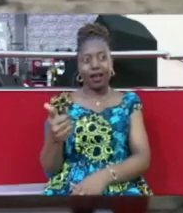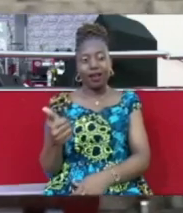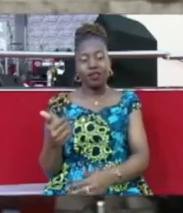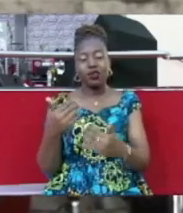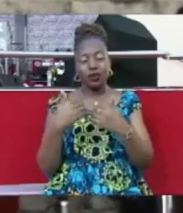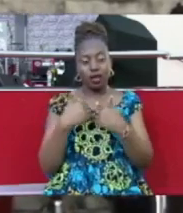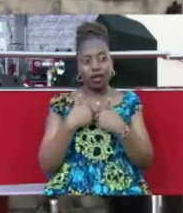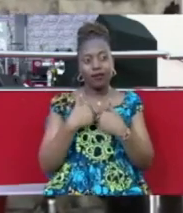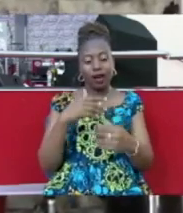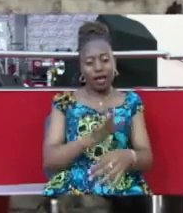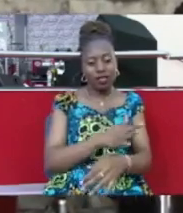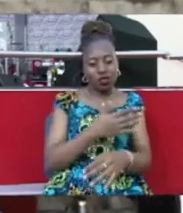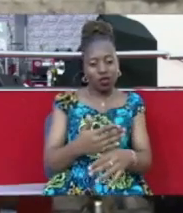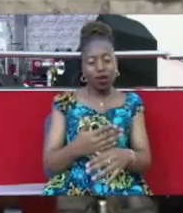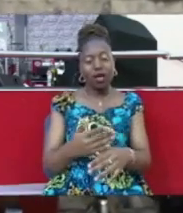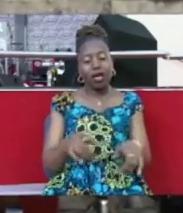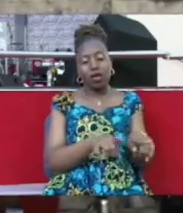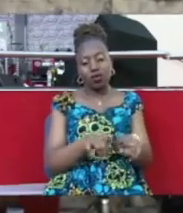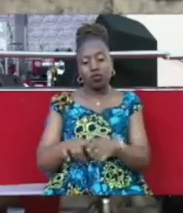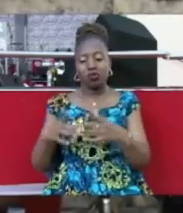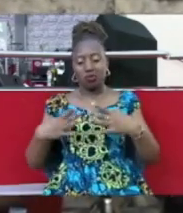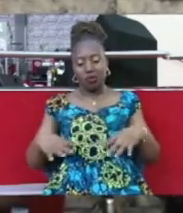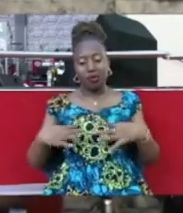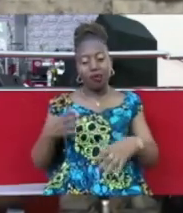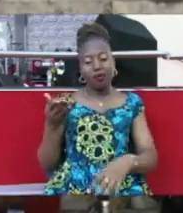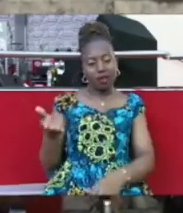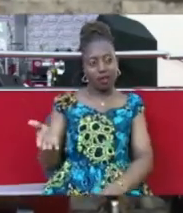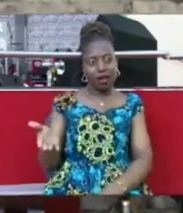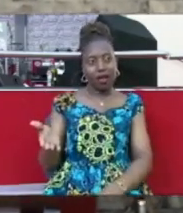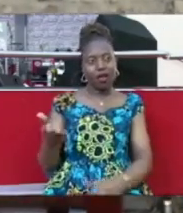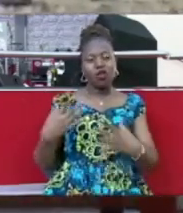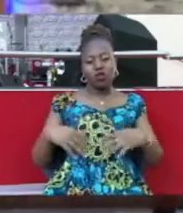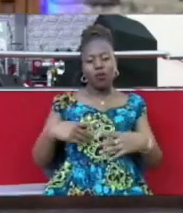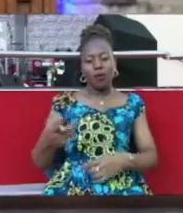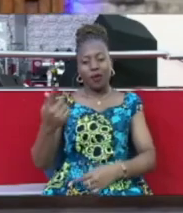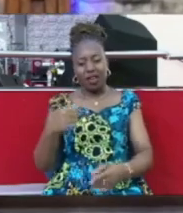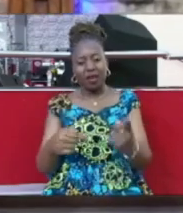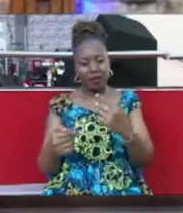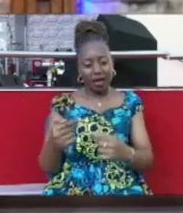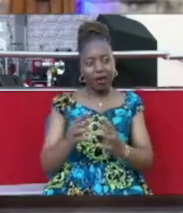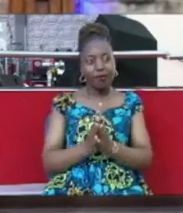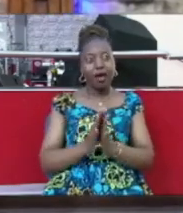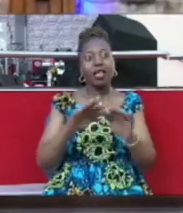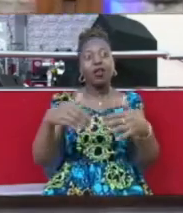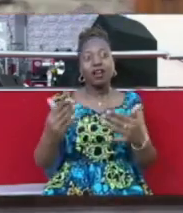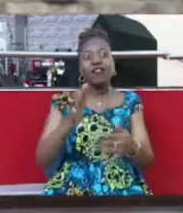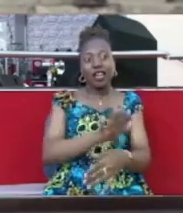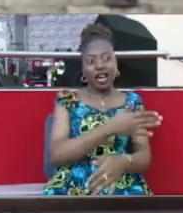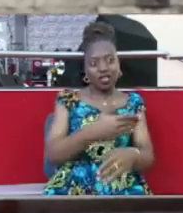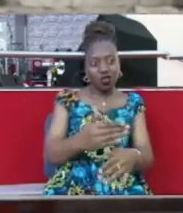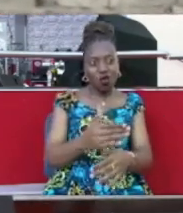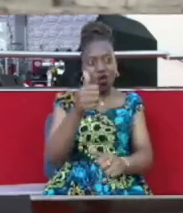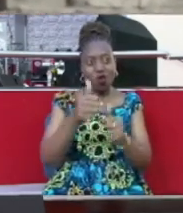na kucheza vyombo, lakini watu walikuwa wanakuja mmoja kwa mwingine. So people came and the song that they had been given was Amazing Grace. Na